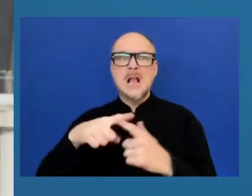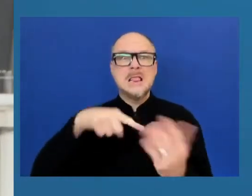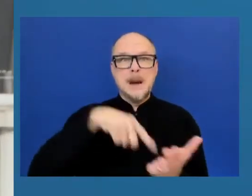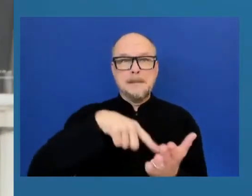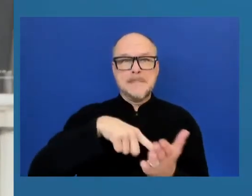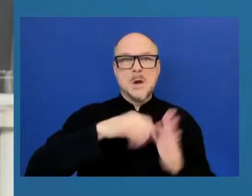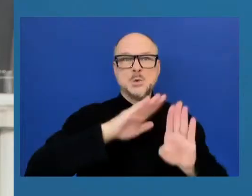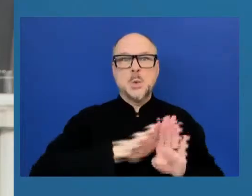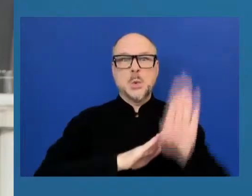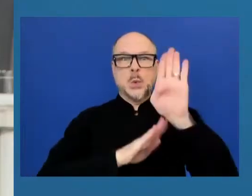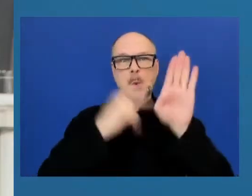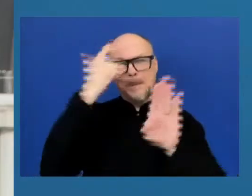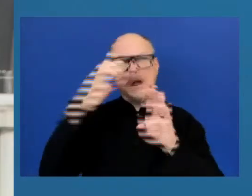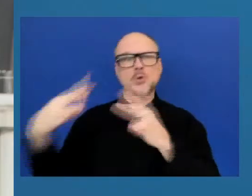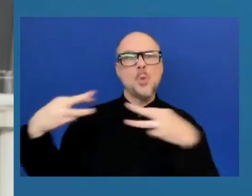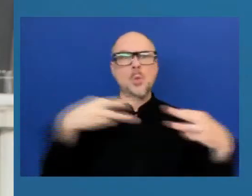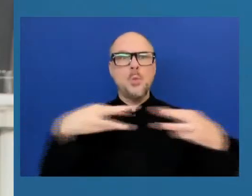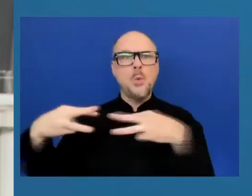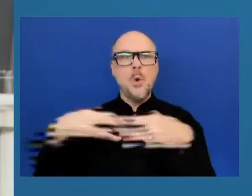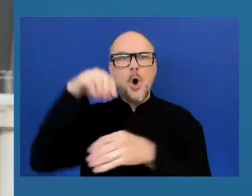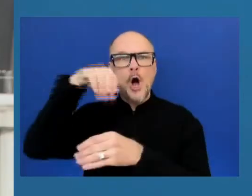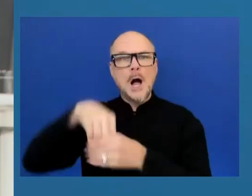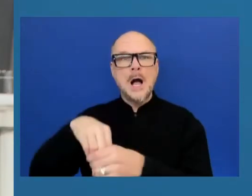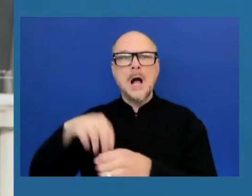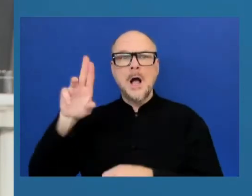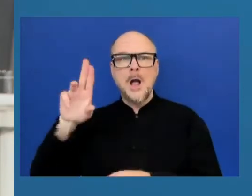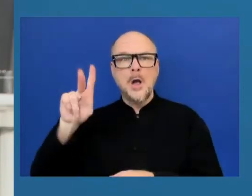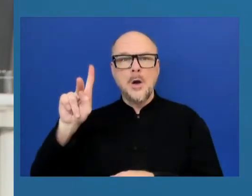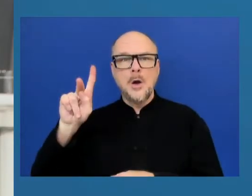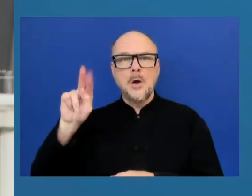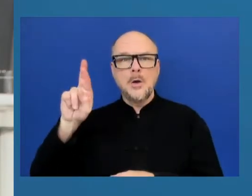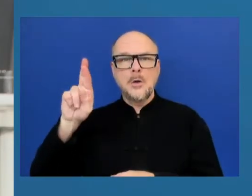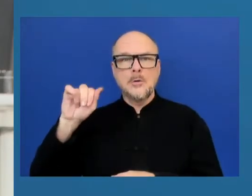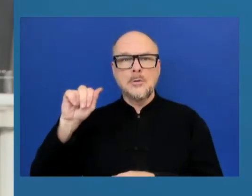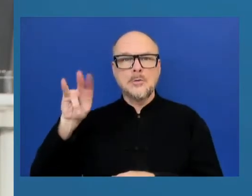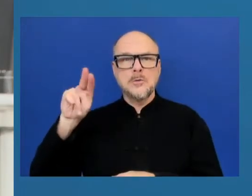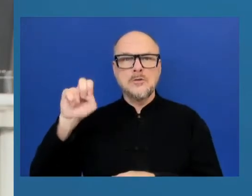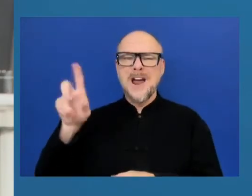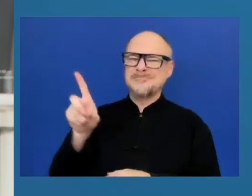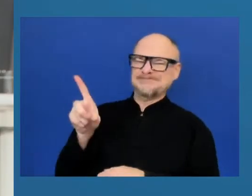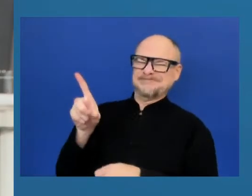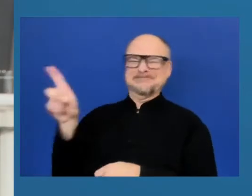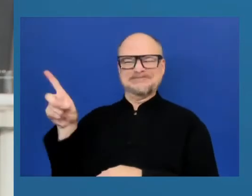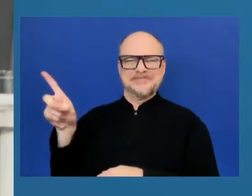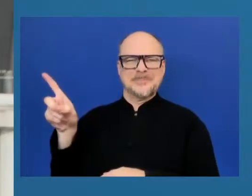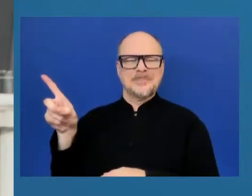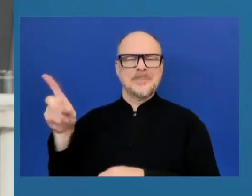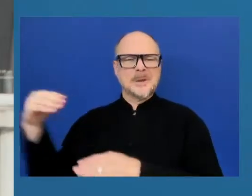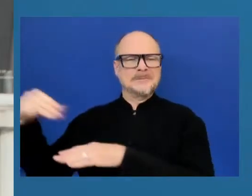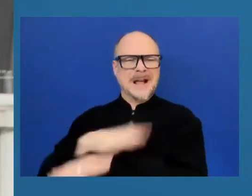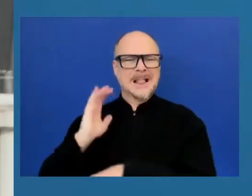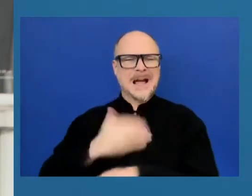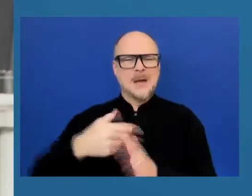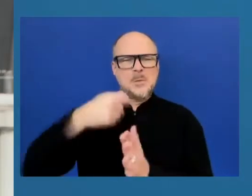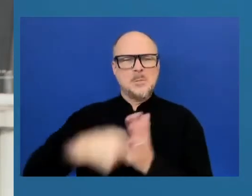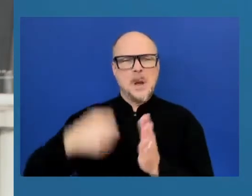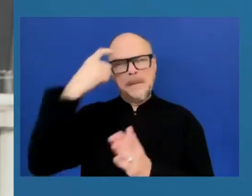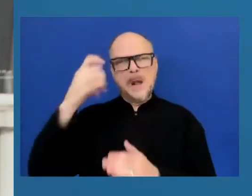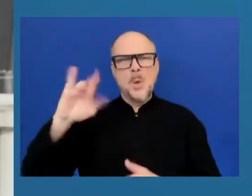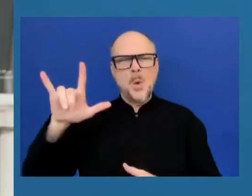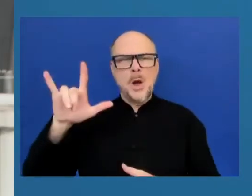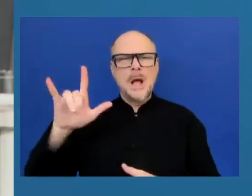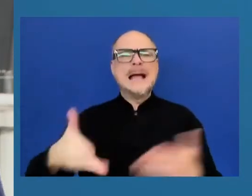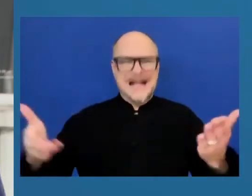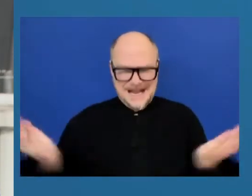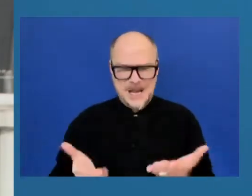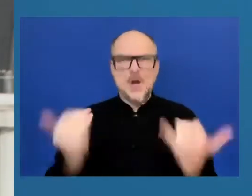Ukraine. This is going to give a lot of hope to families to make sure they can afford electricity. They can turn on their air conditioner